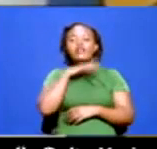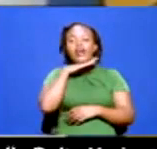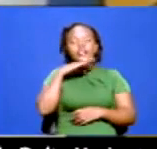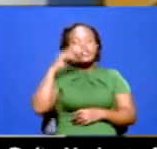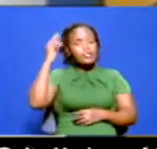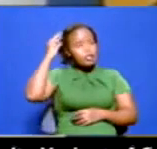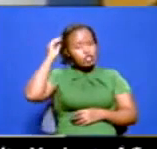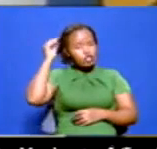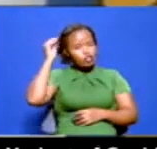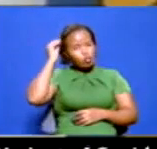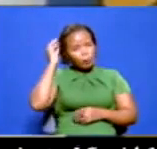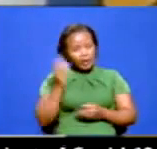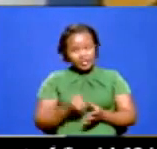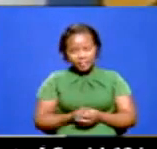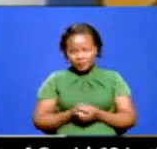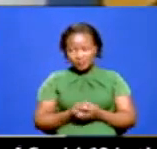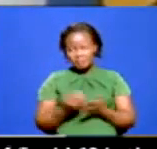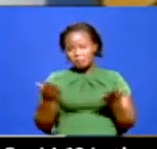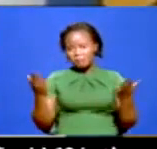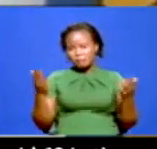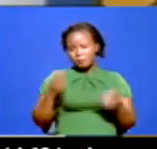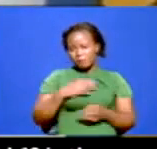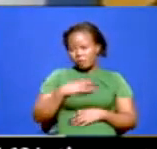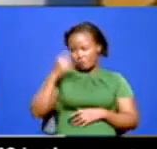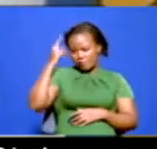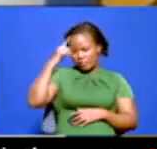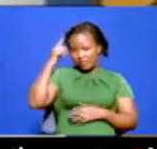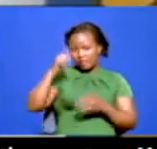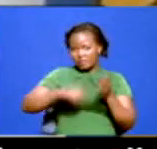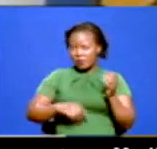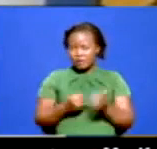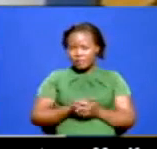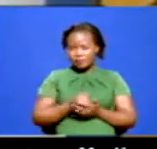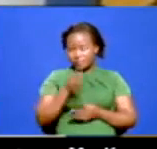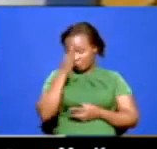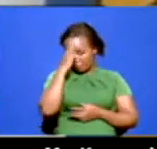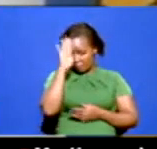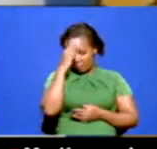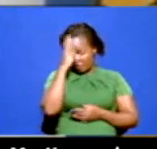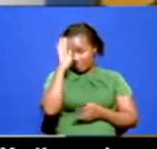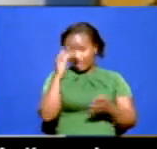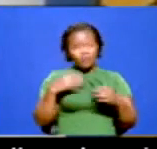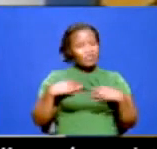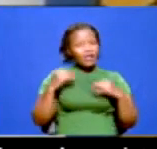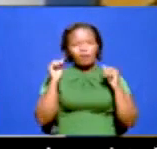Yes, I think there is no doubt that war is